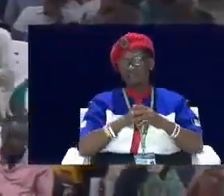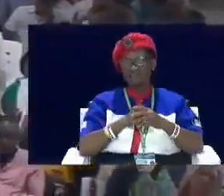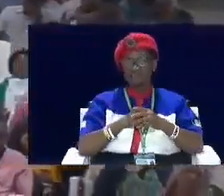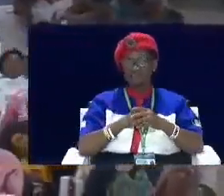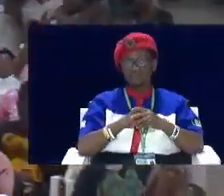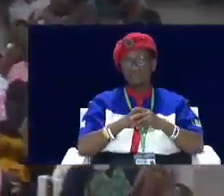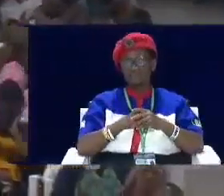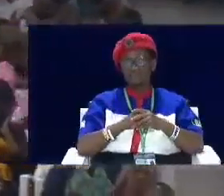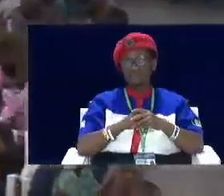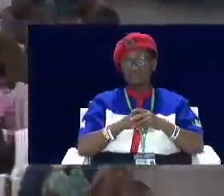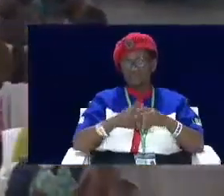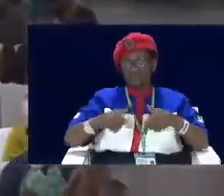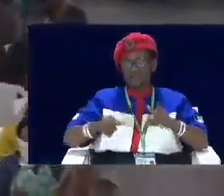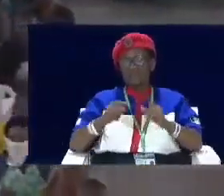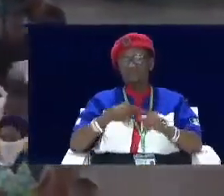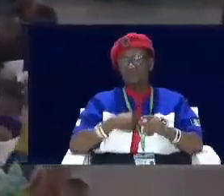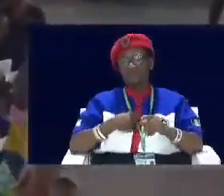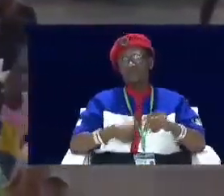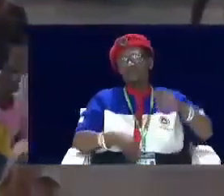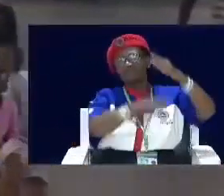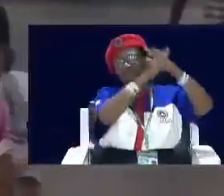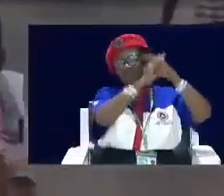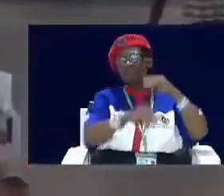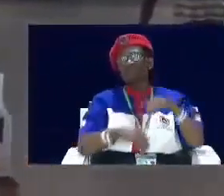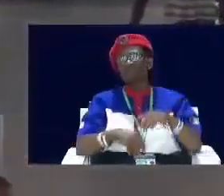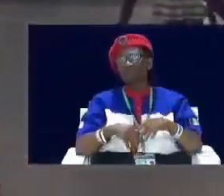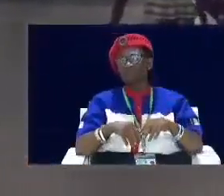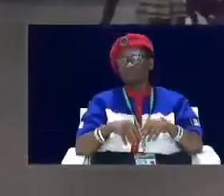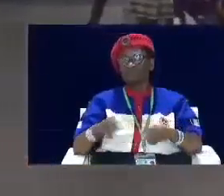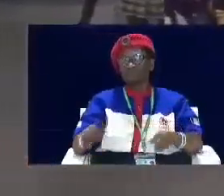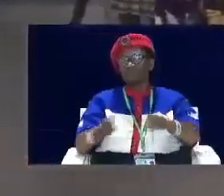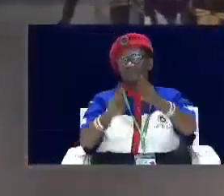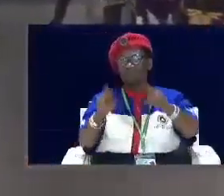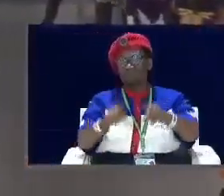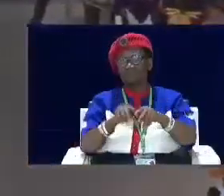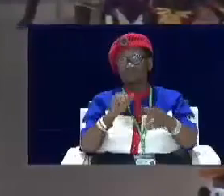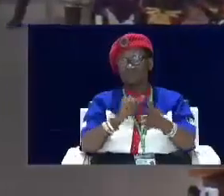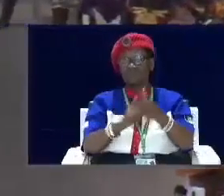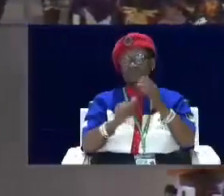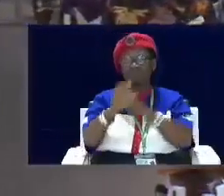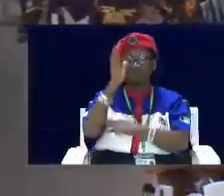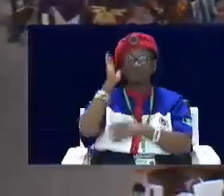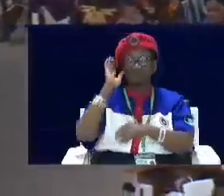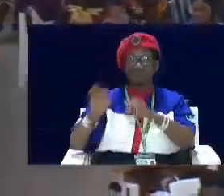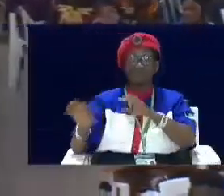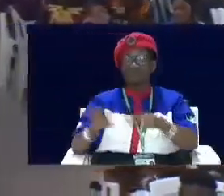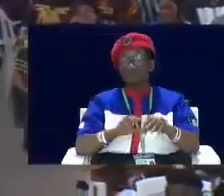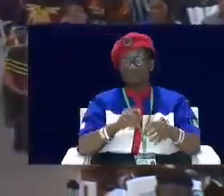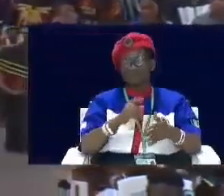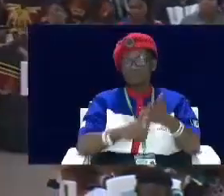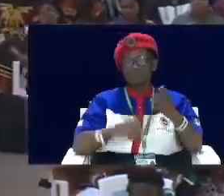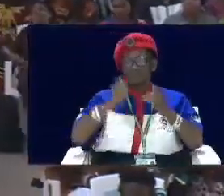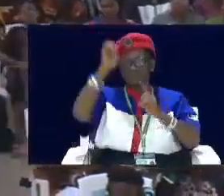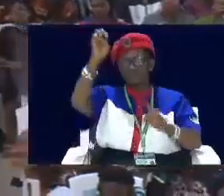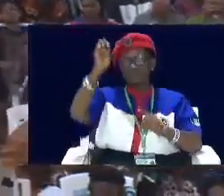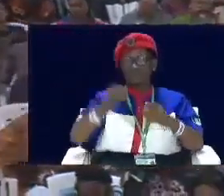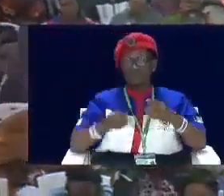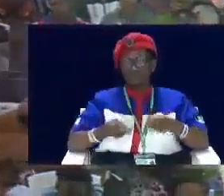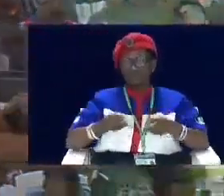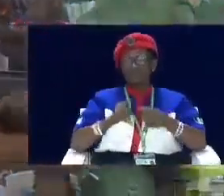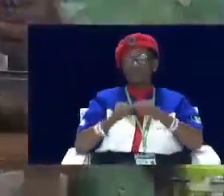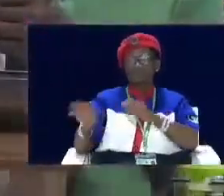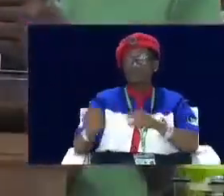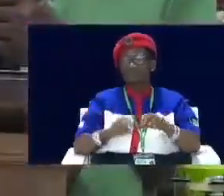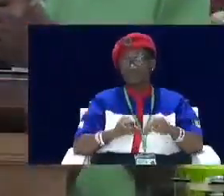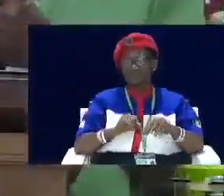Let me get out of the way so that God can do what he wants to do. E je nkuro lona ki Olorun le se on to fe se.